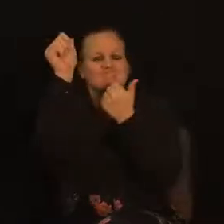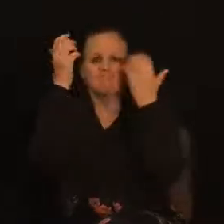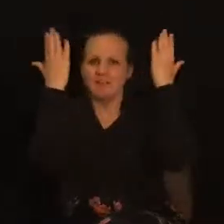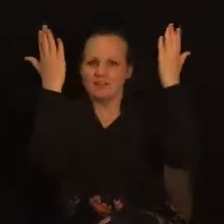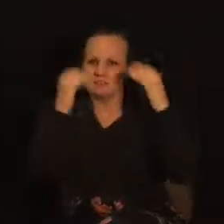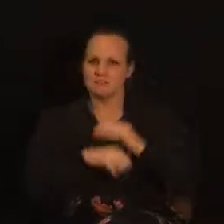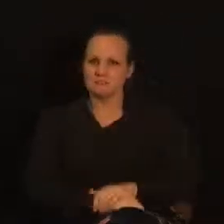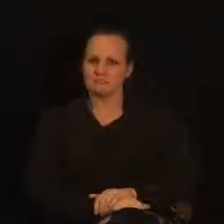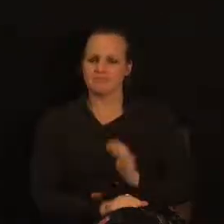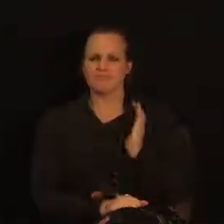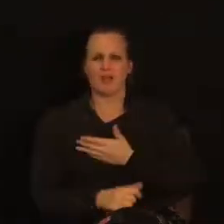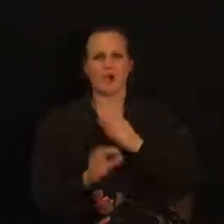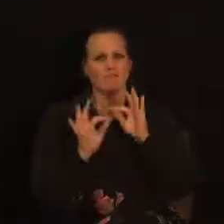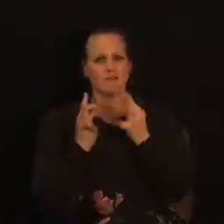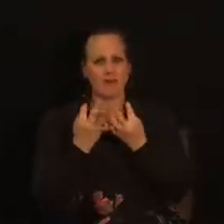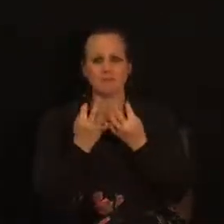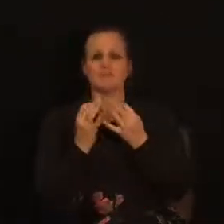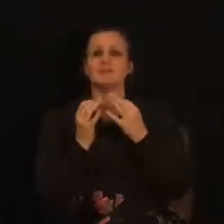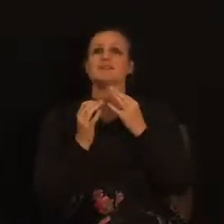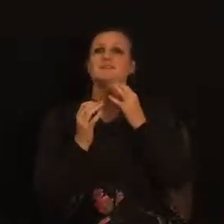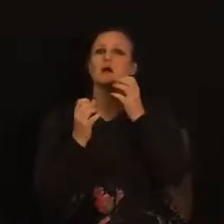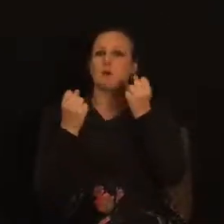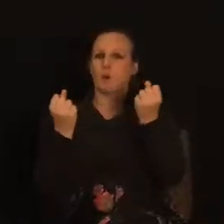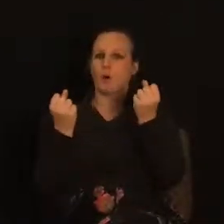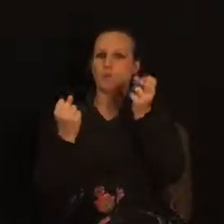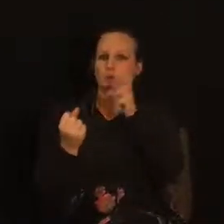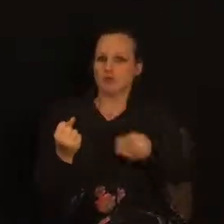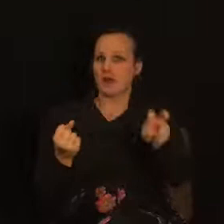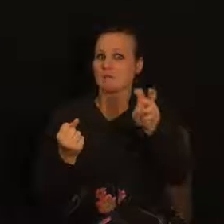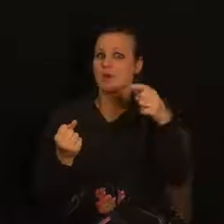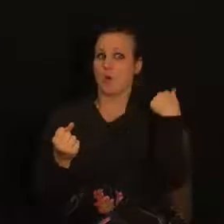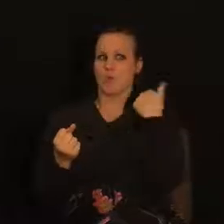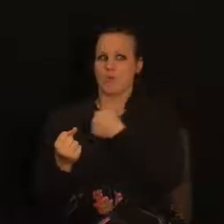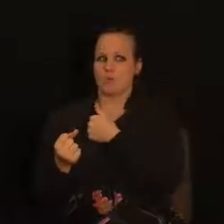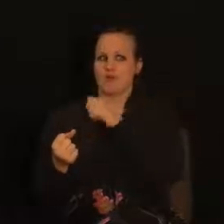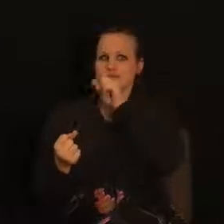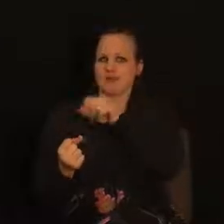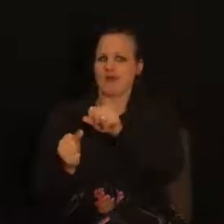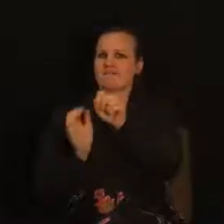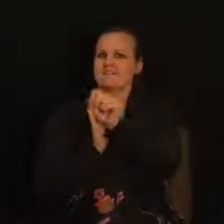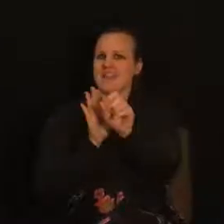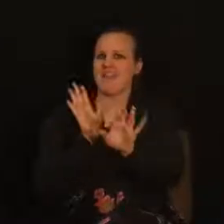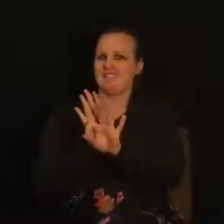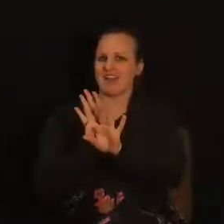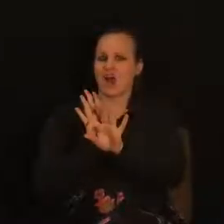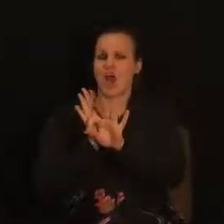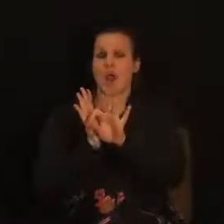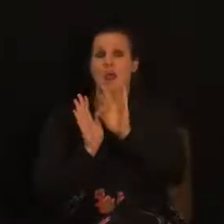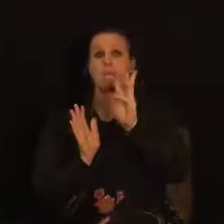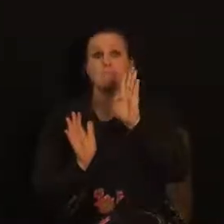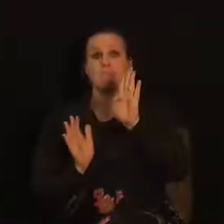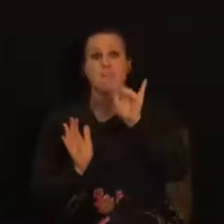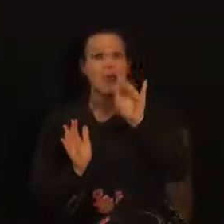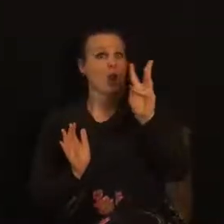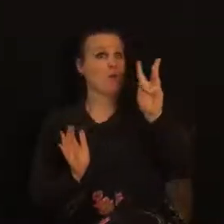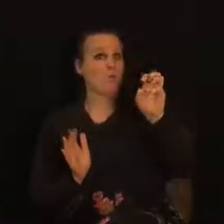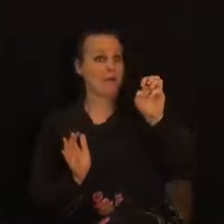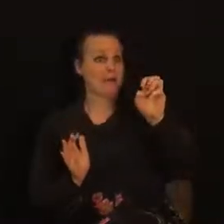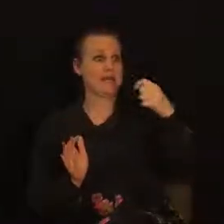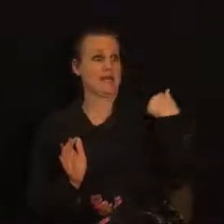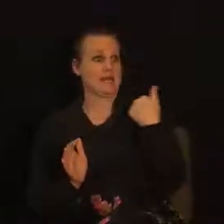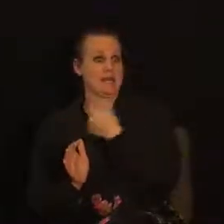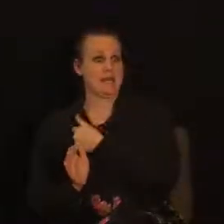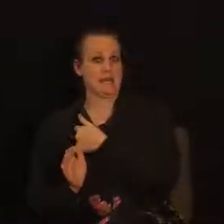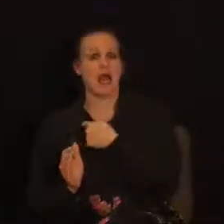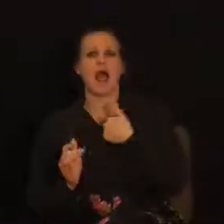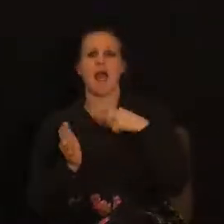we love the state fair. And by we, I mean I. And, you know, other people too, but I'm